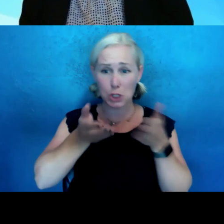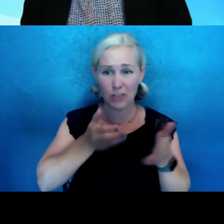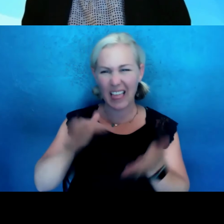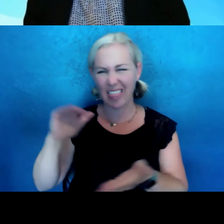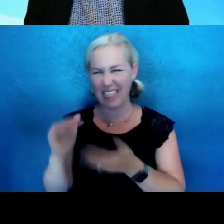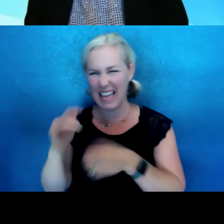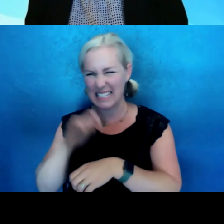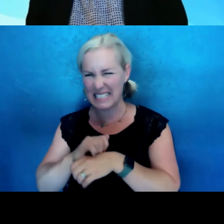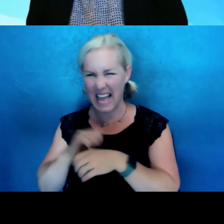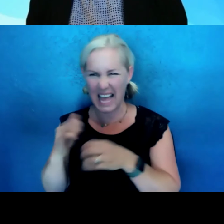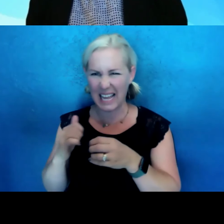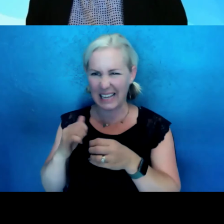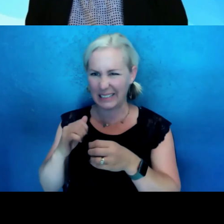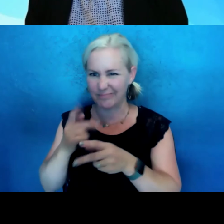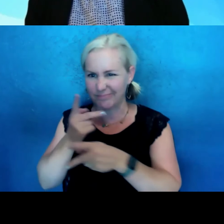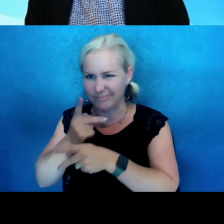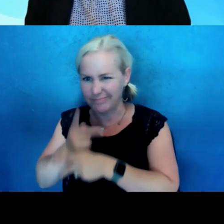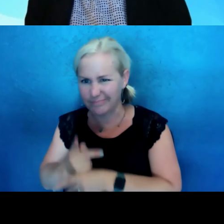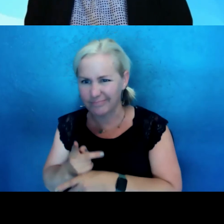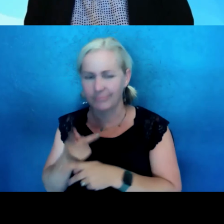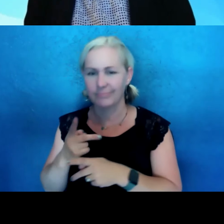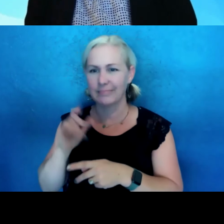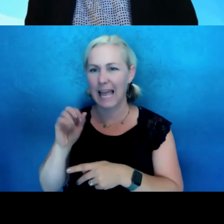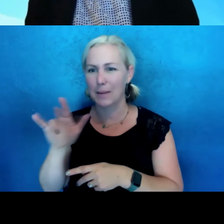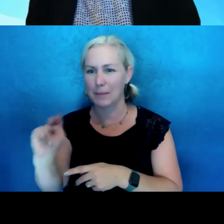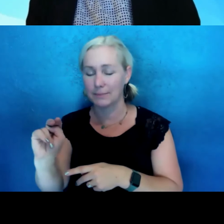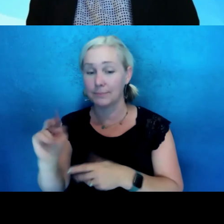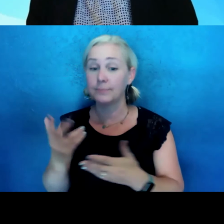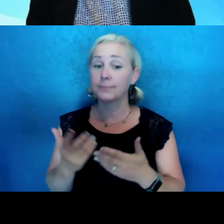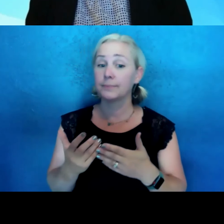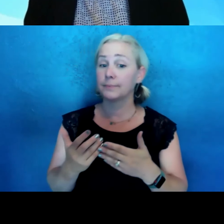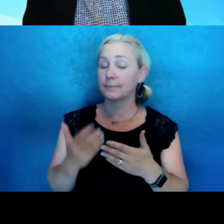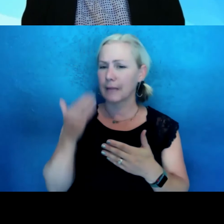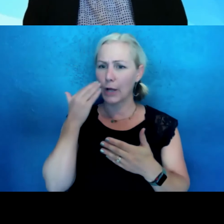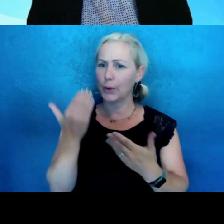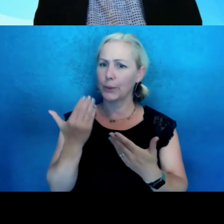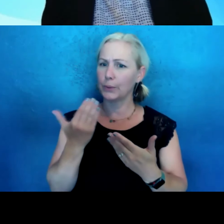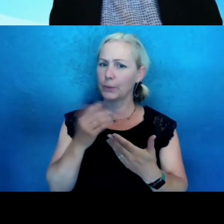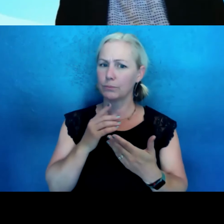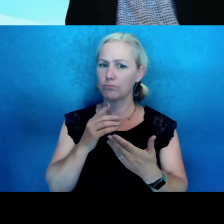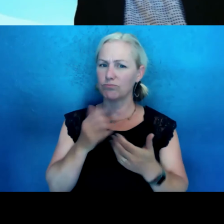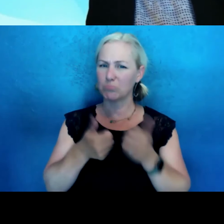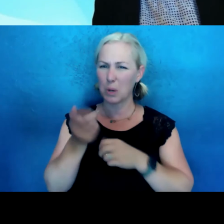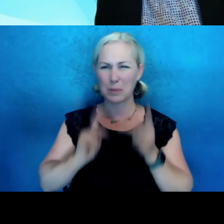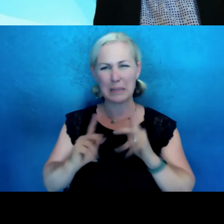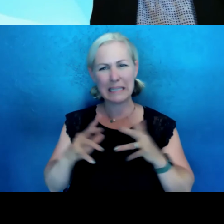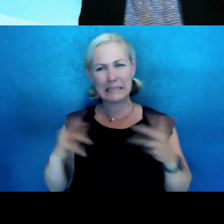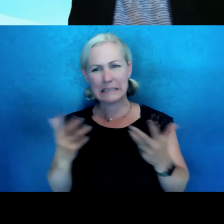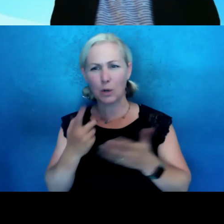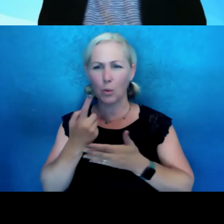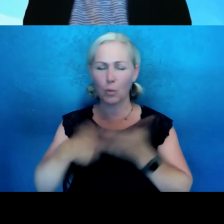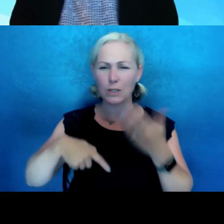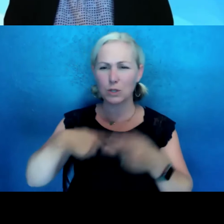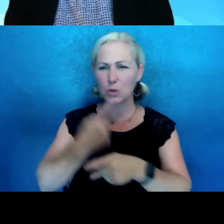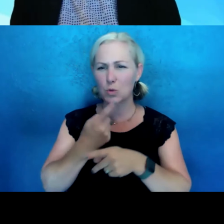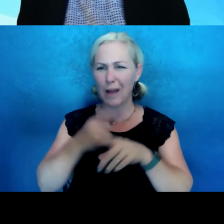the administration. And we know that a real question for folks is what is the right size of the funding for this network? As the older adult